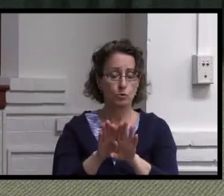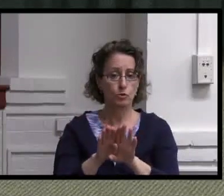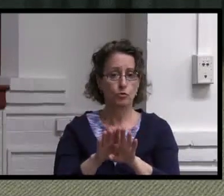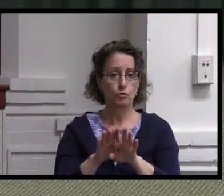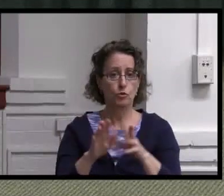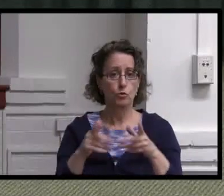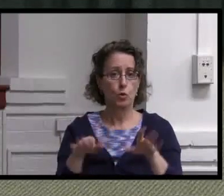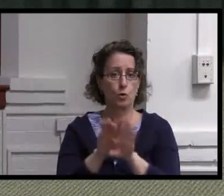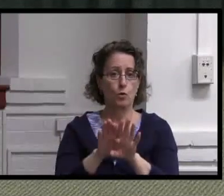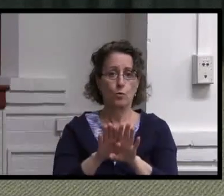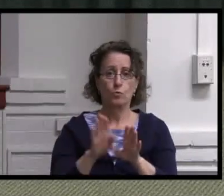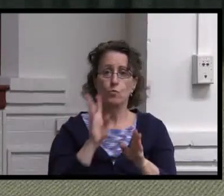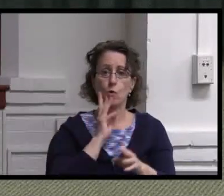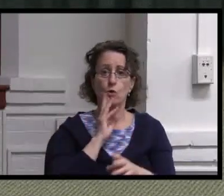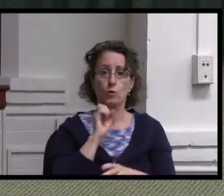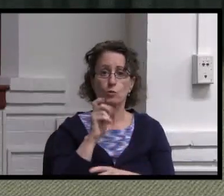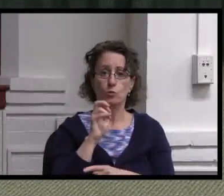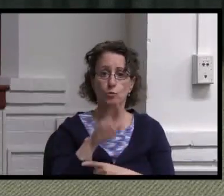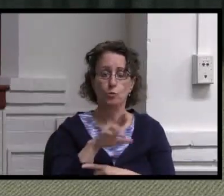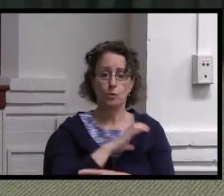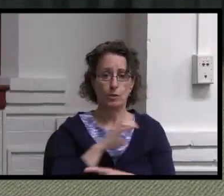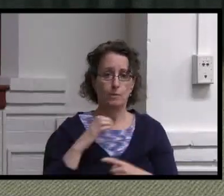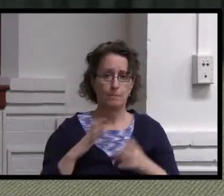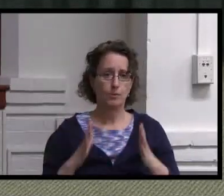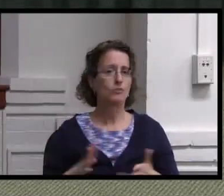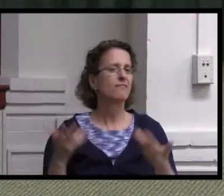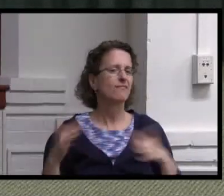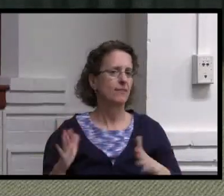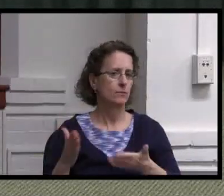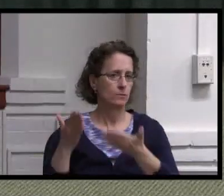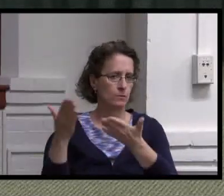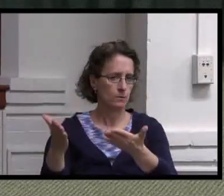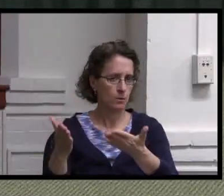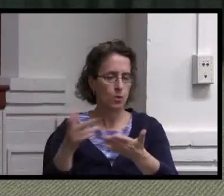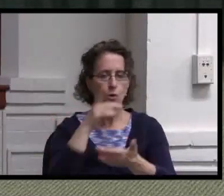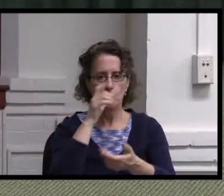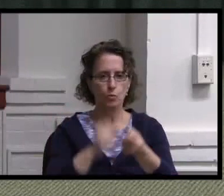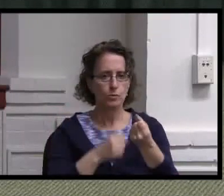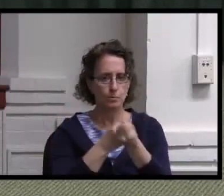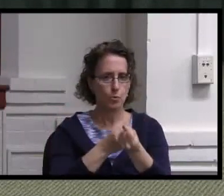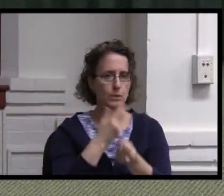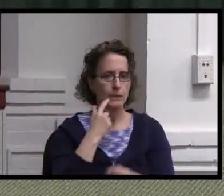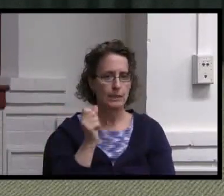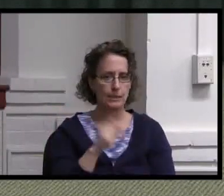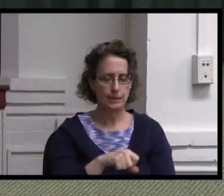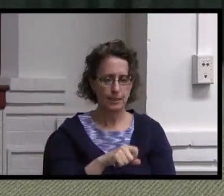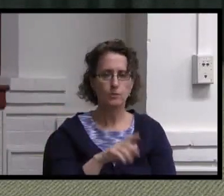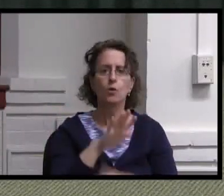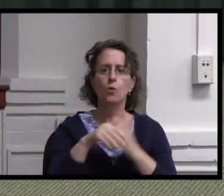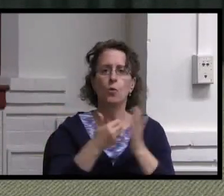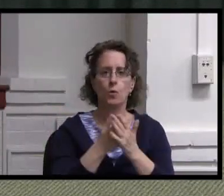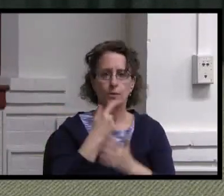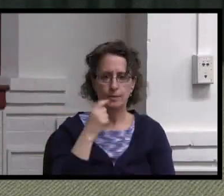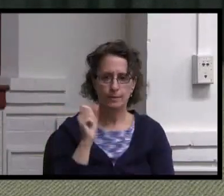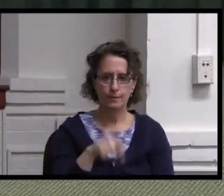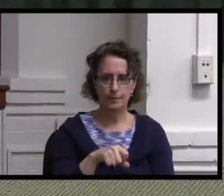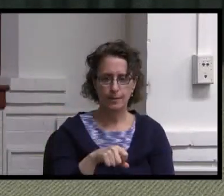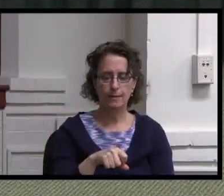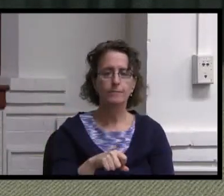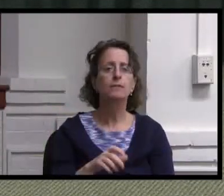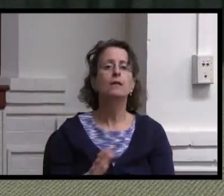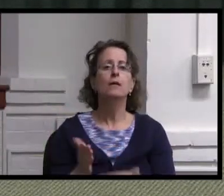So moved. We have a motion to adjourn as Water and Sewer Commissioners. All those in favor, please say aye. Aye. Aye. Aye. Anyone